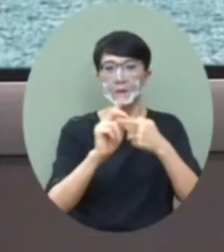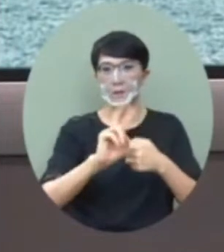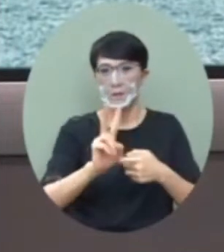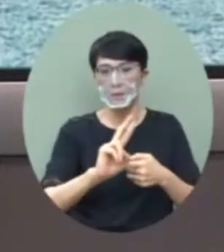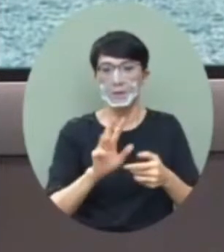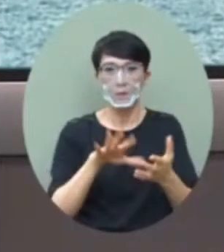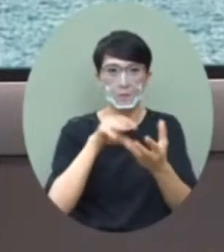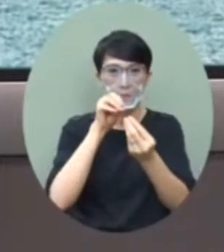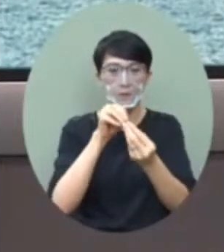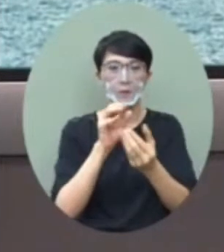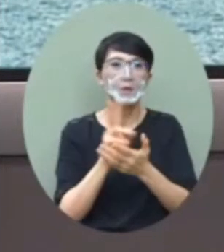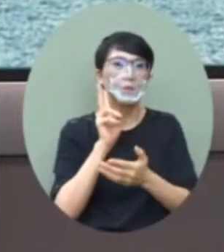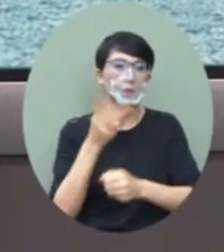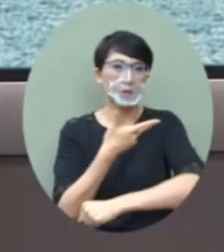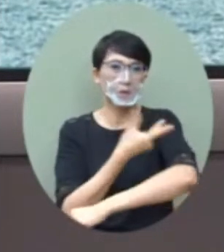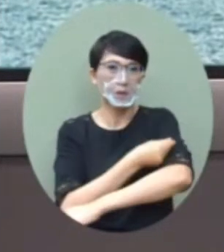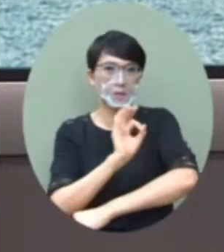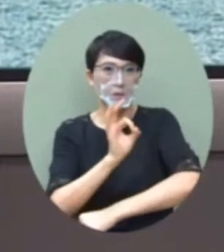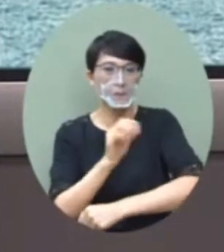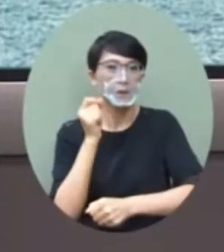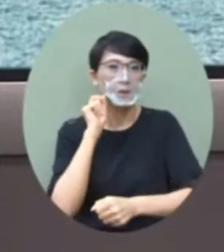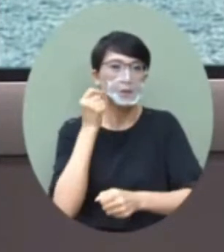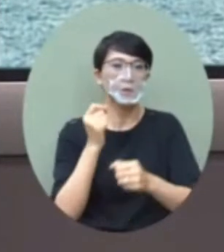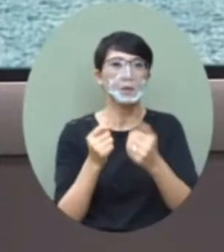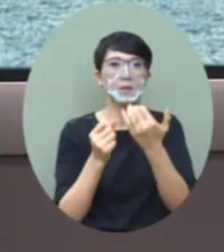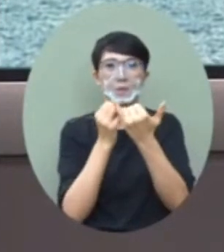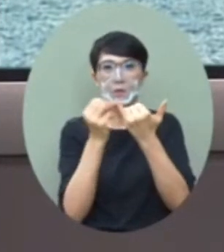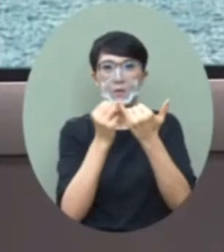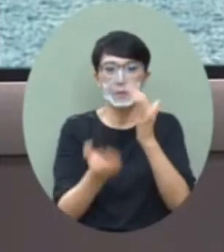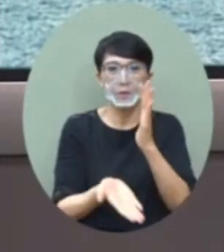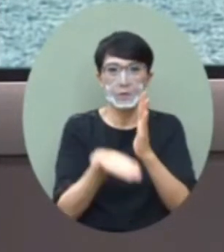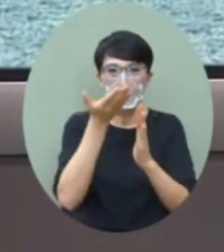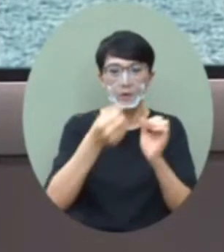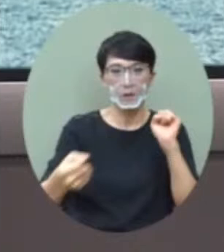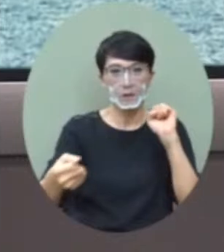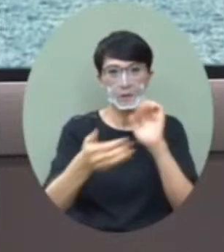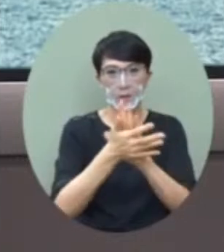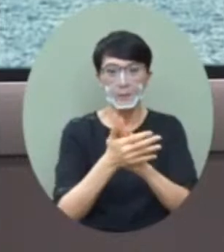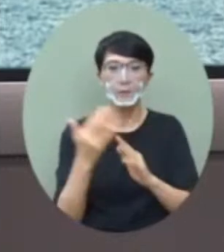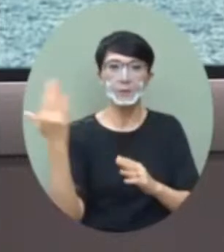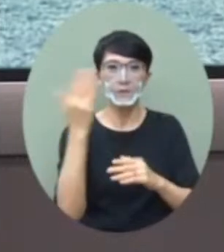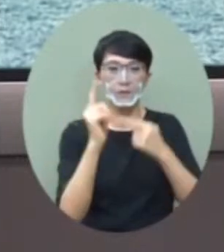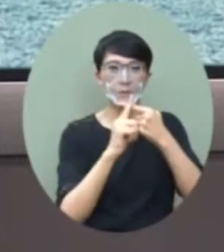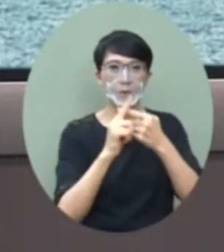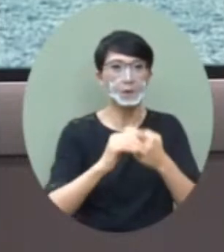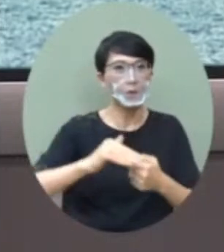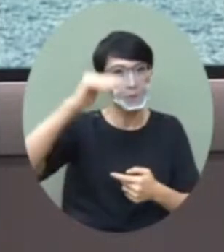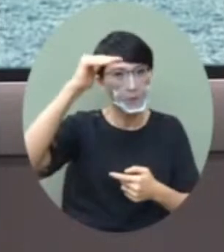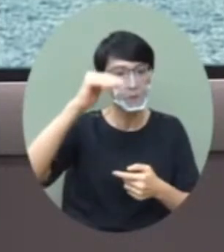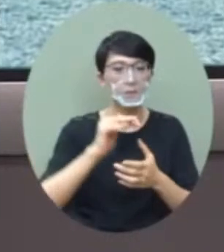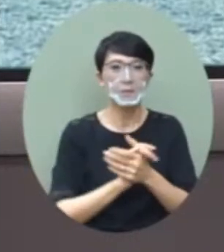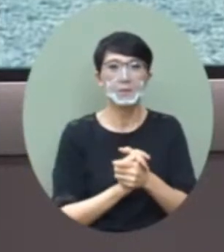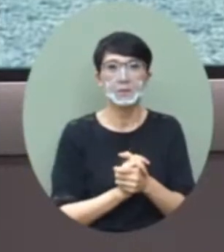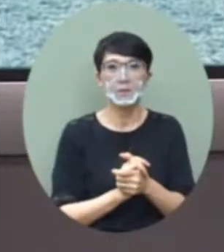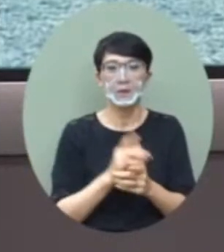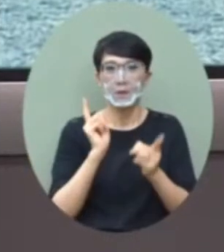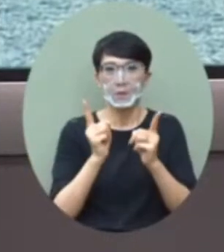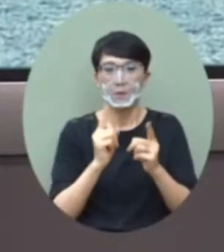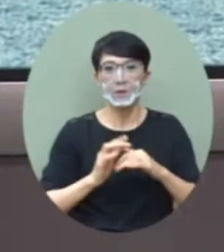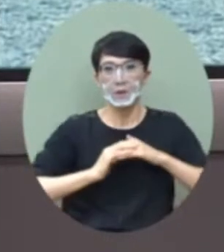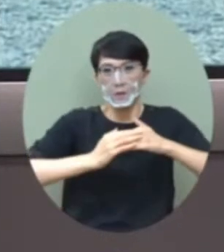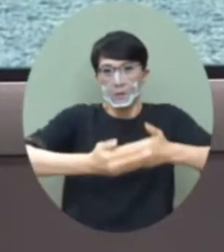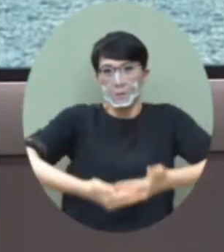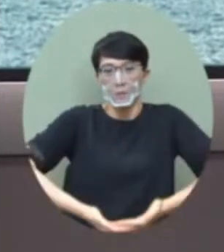their results on our system, our patient support call center could get in touch with these